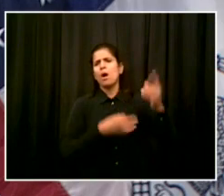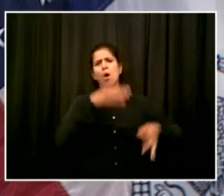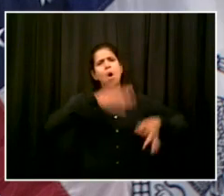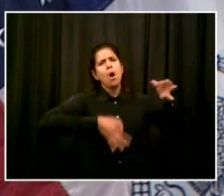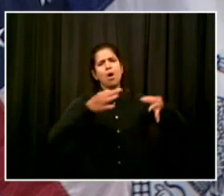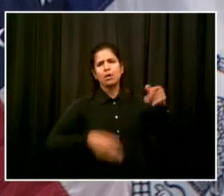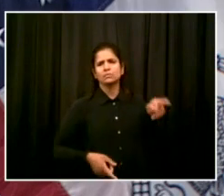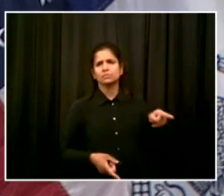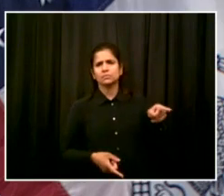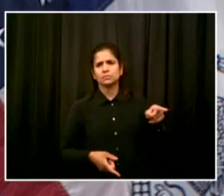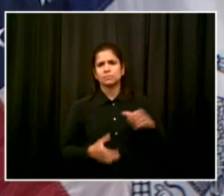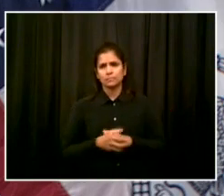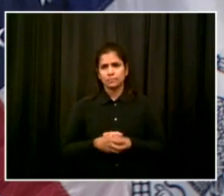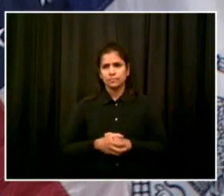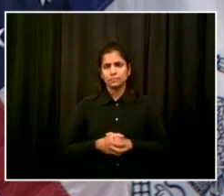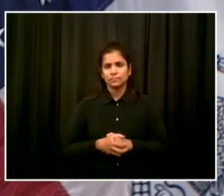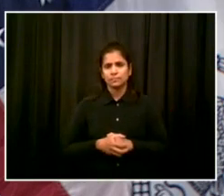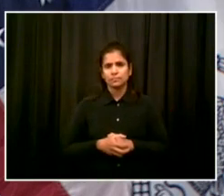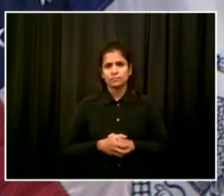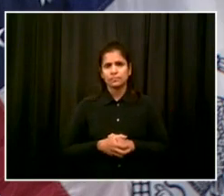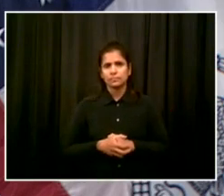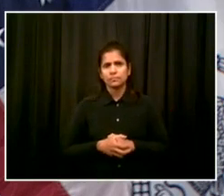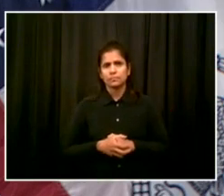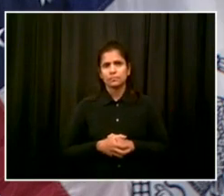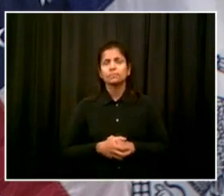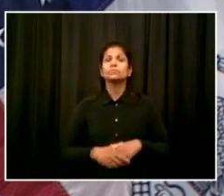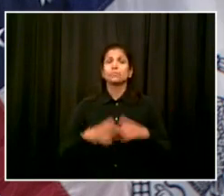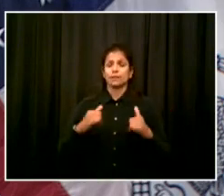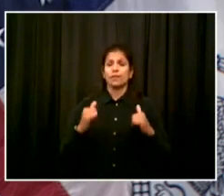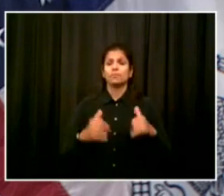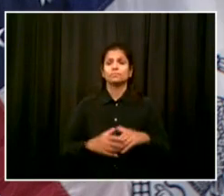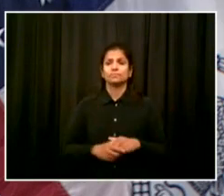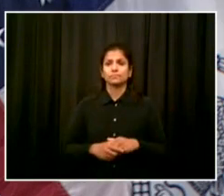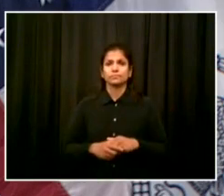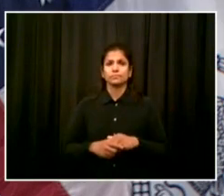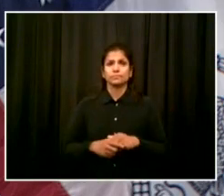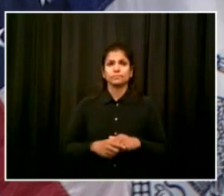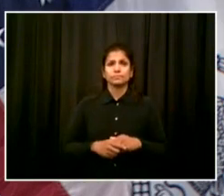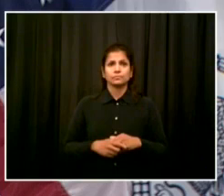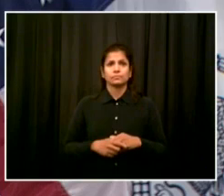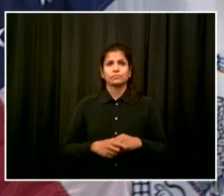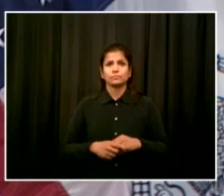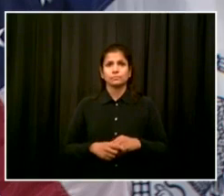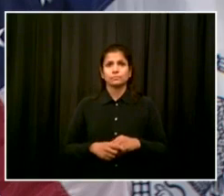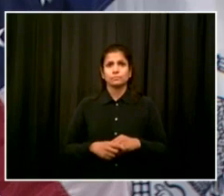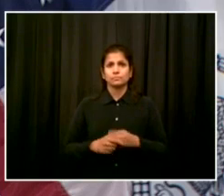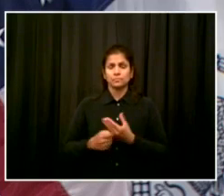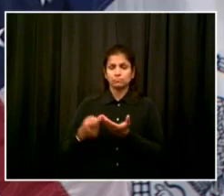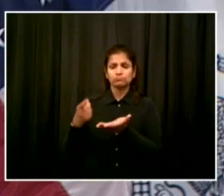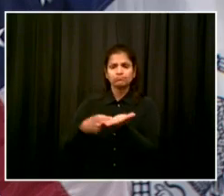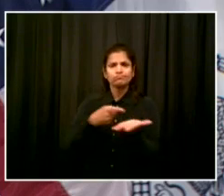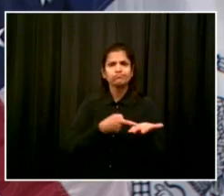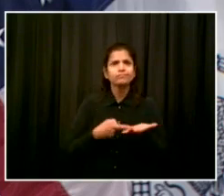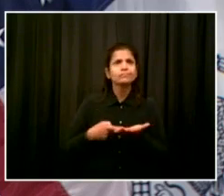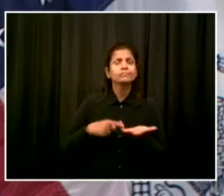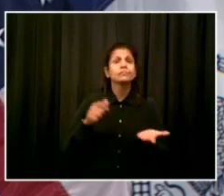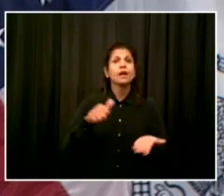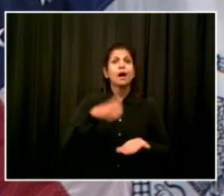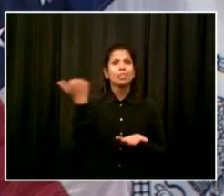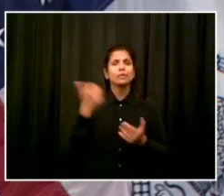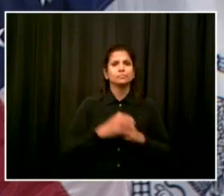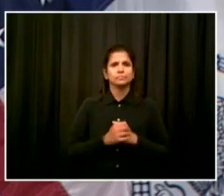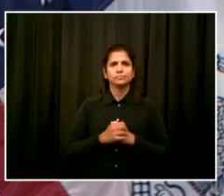this corner. With that, let me talk about turning a corner in a different way, and that's phase 4. And this is good